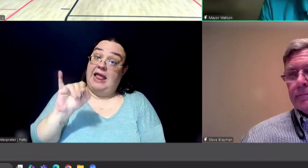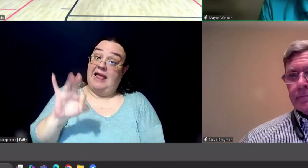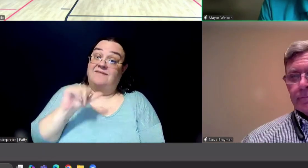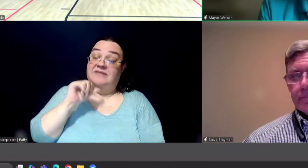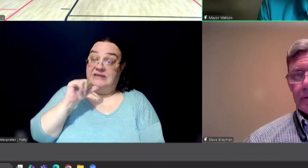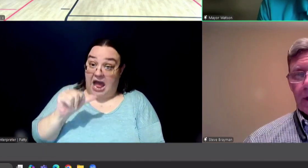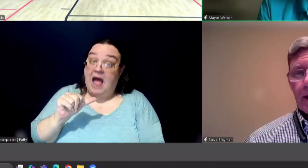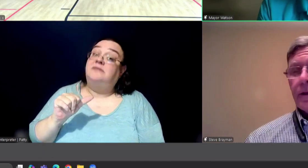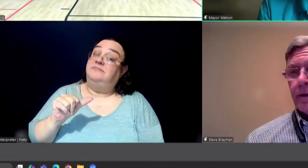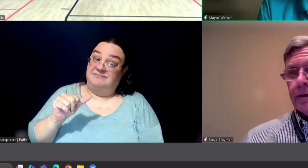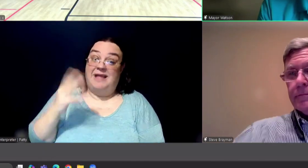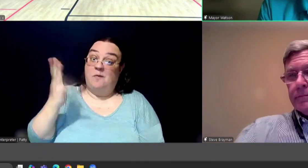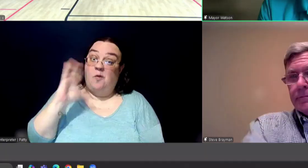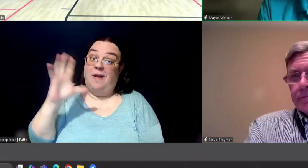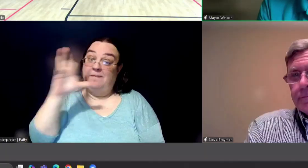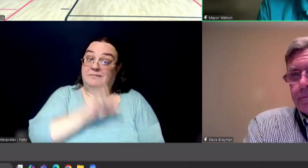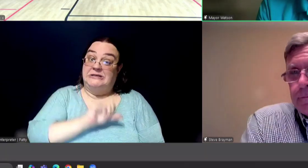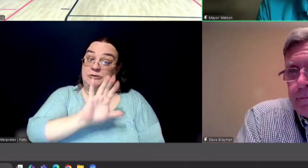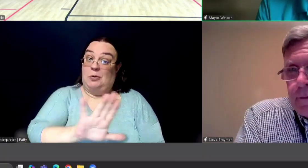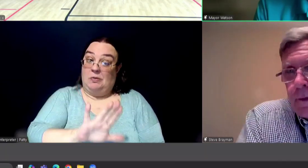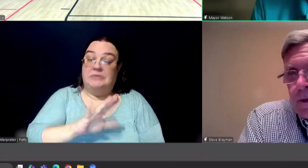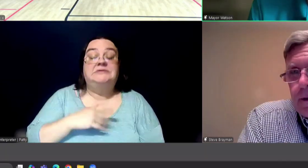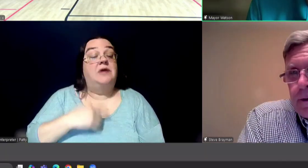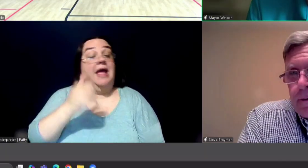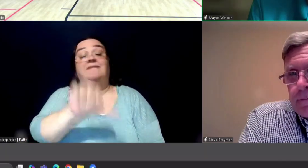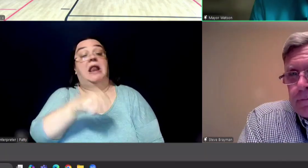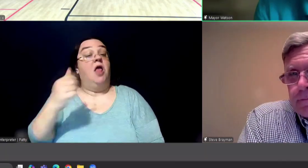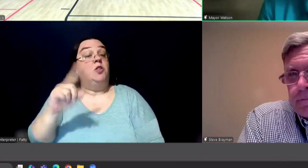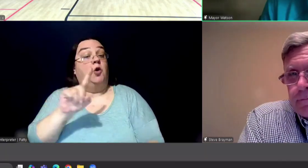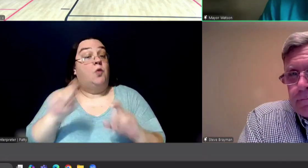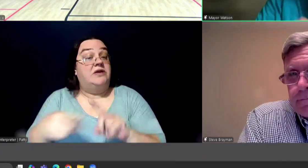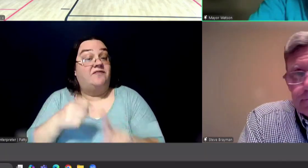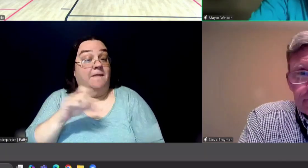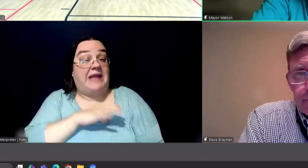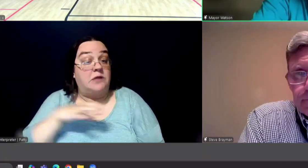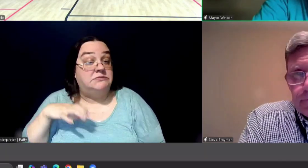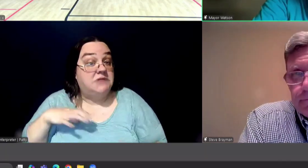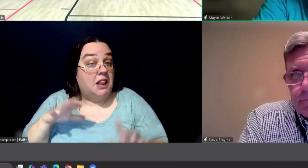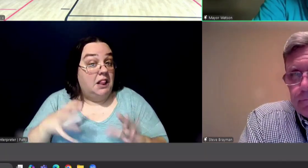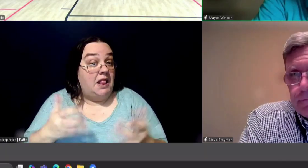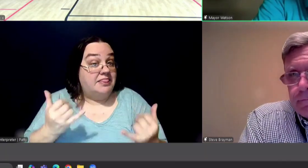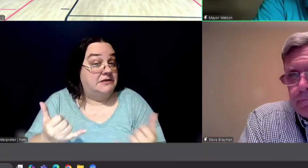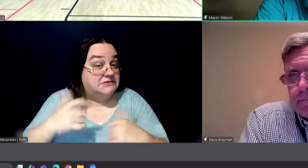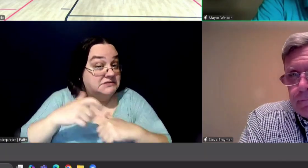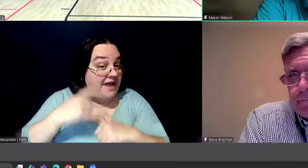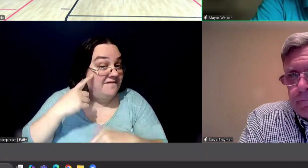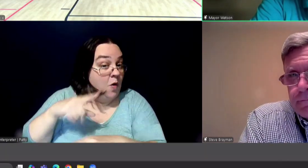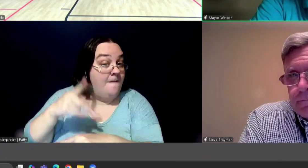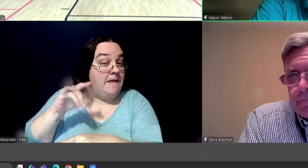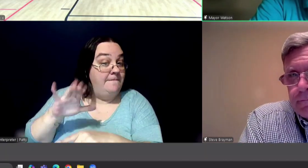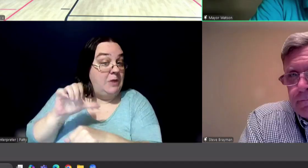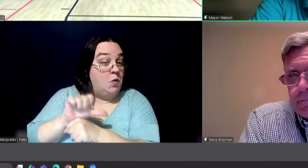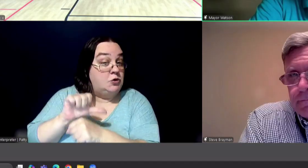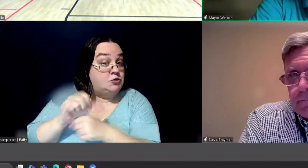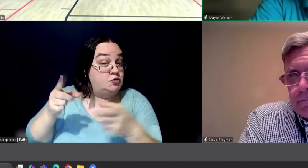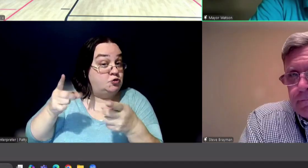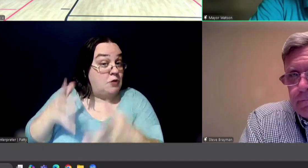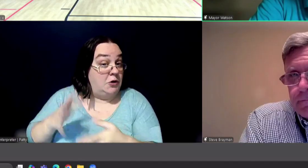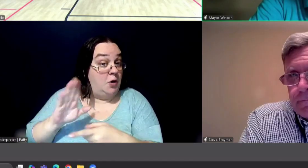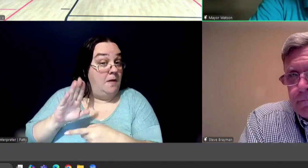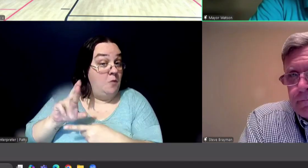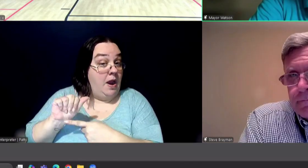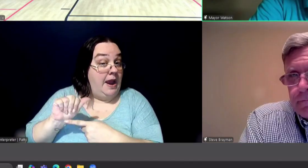missed. Are there other questions from the council for the Public Works Director?